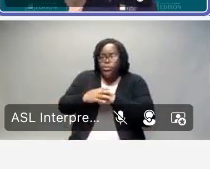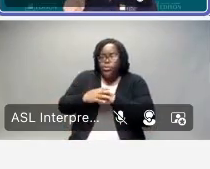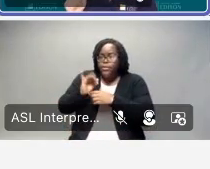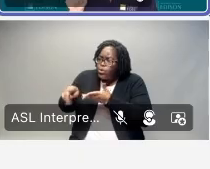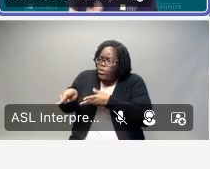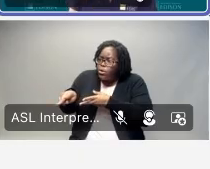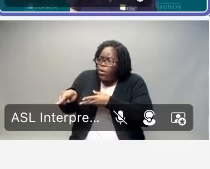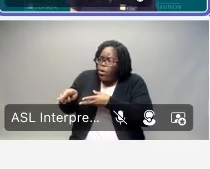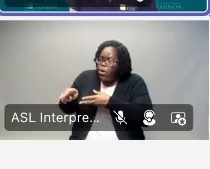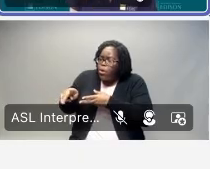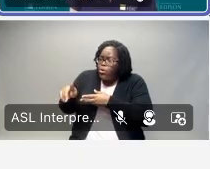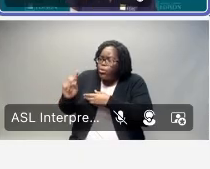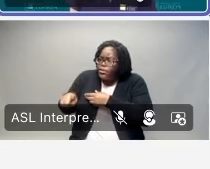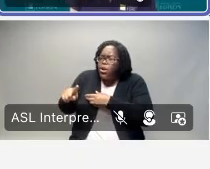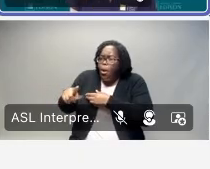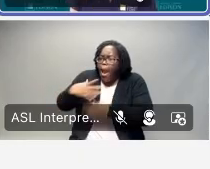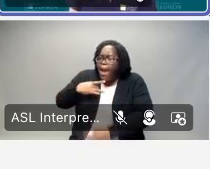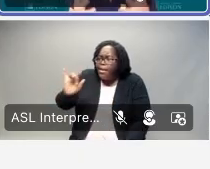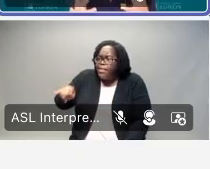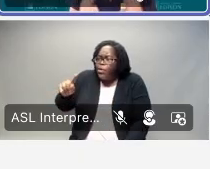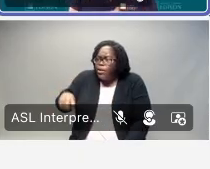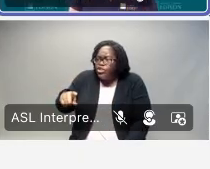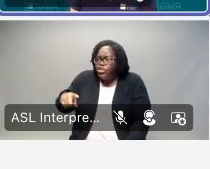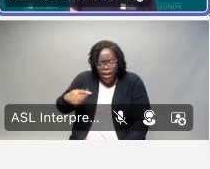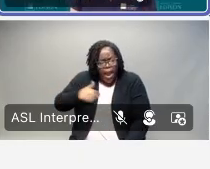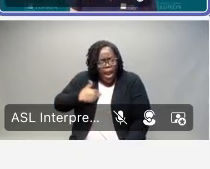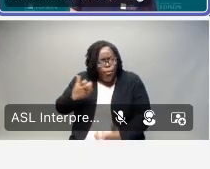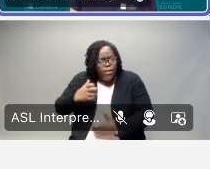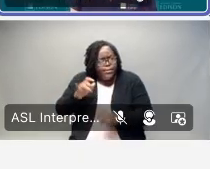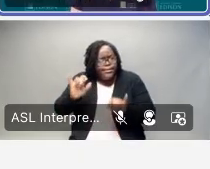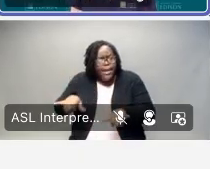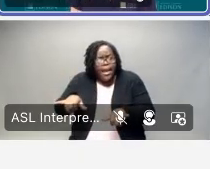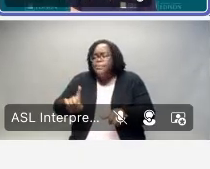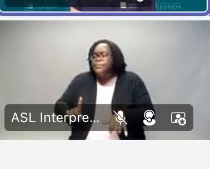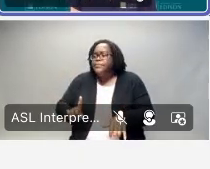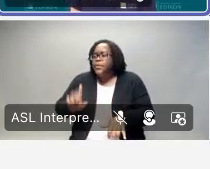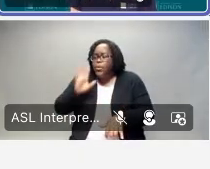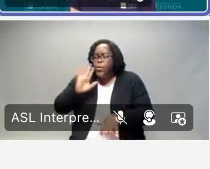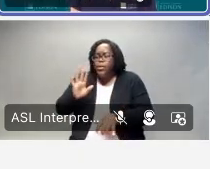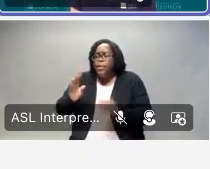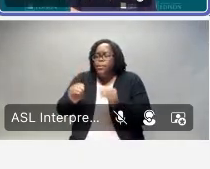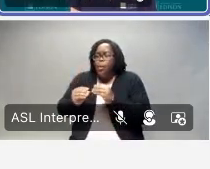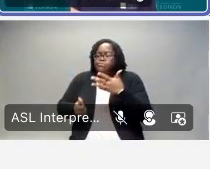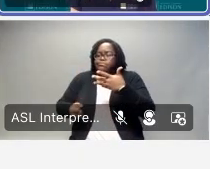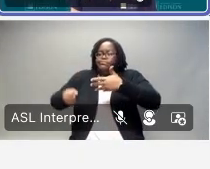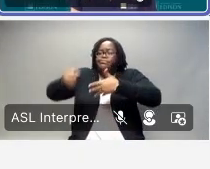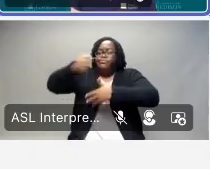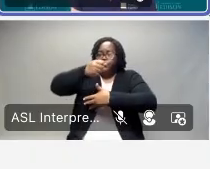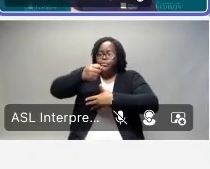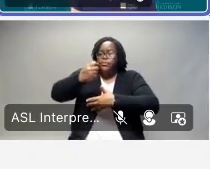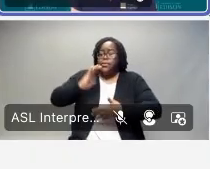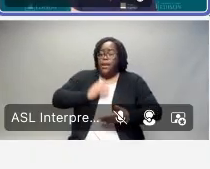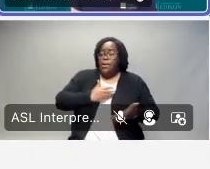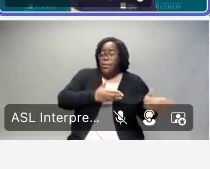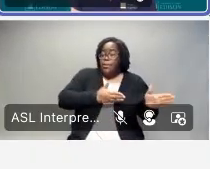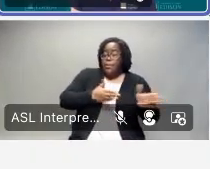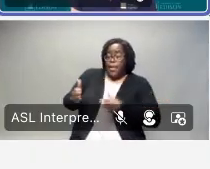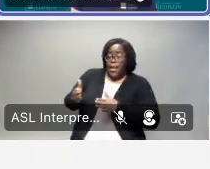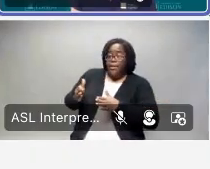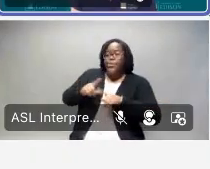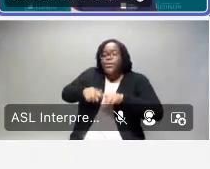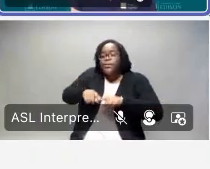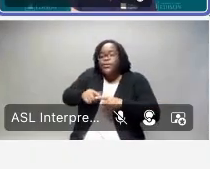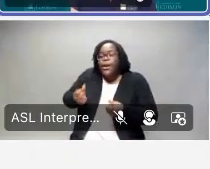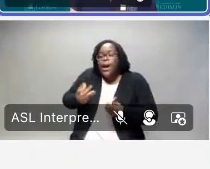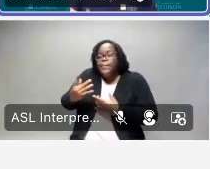can click the arrow that's on that question and that will upvote it. And what we will plan to do is, depending on the amount of questions we get, we